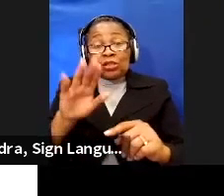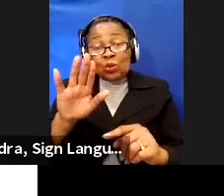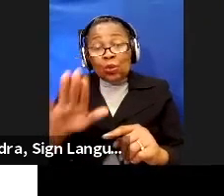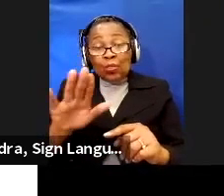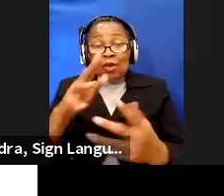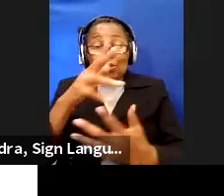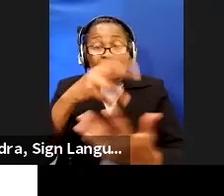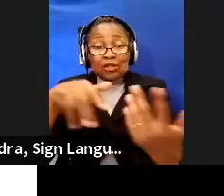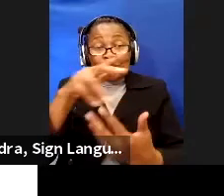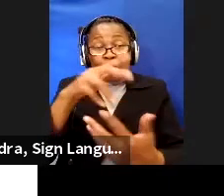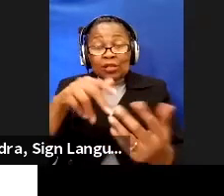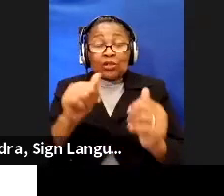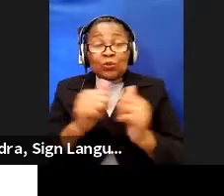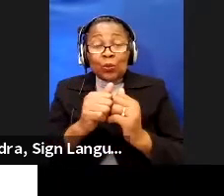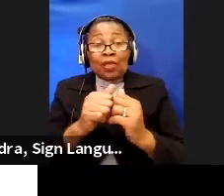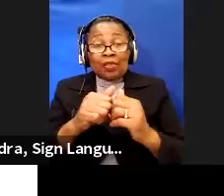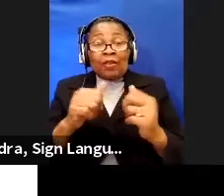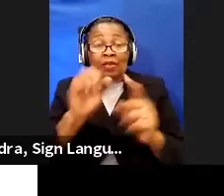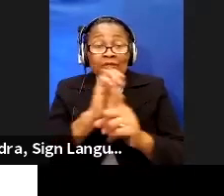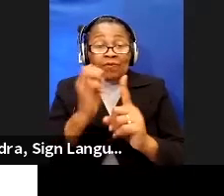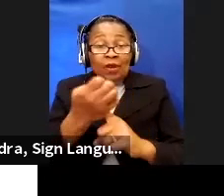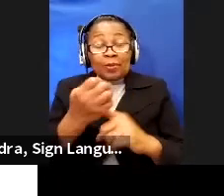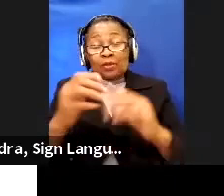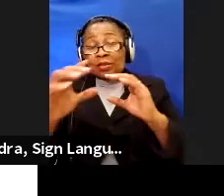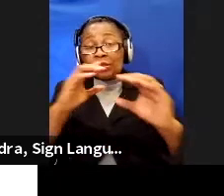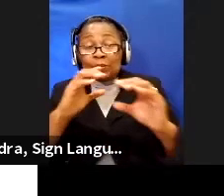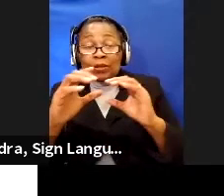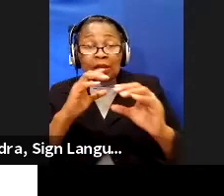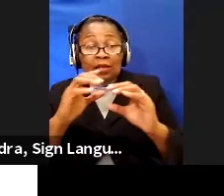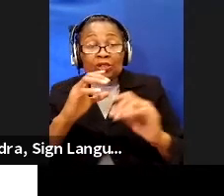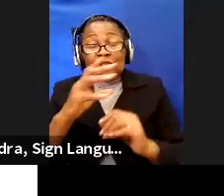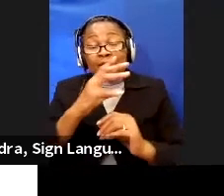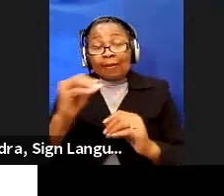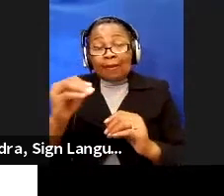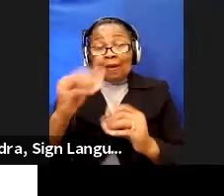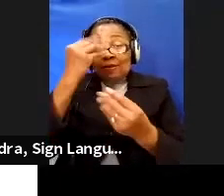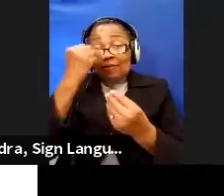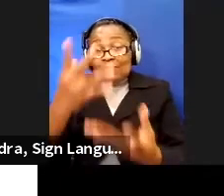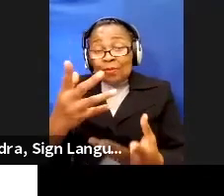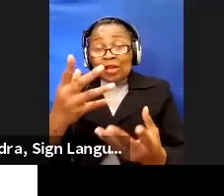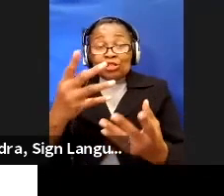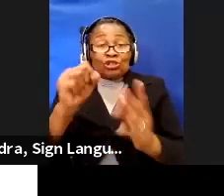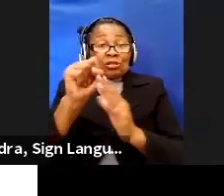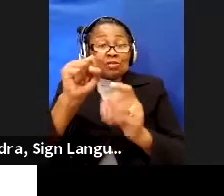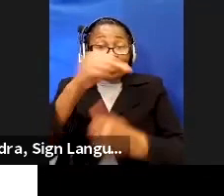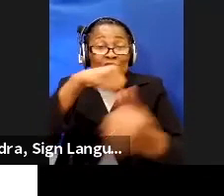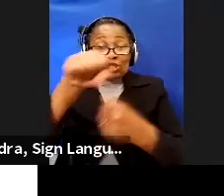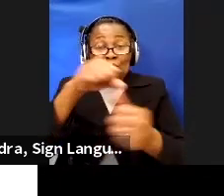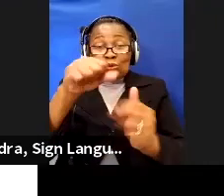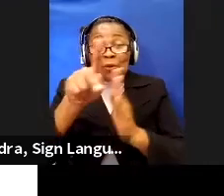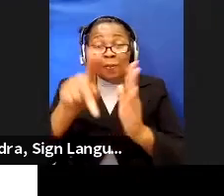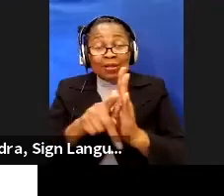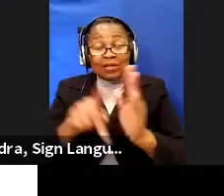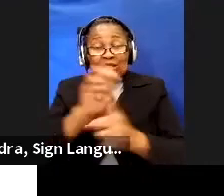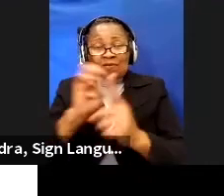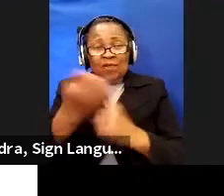the communication environment, the information environment, and the social and policy environment. What does that mean exactly, you